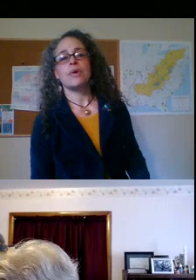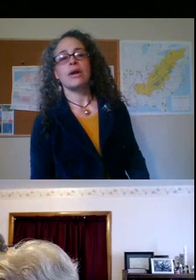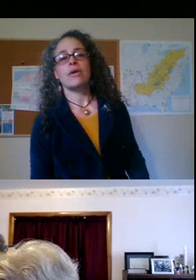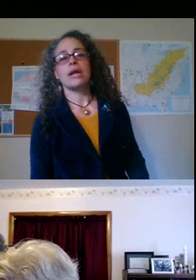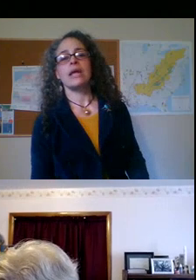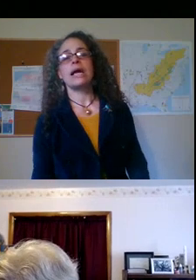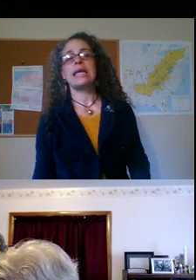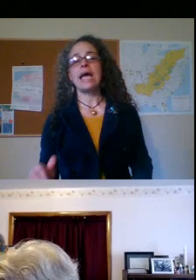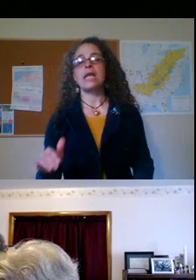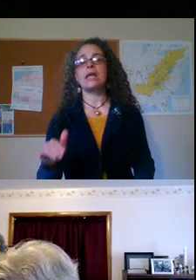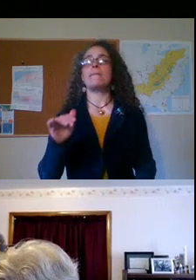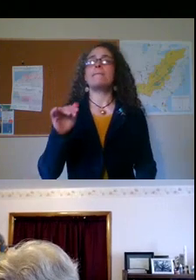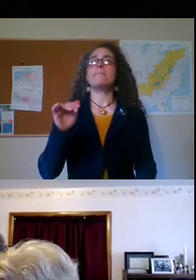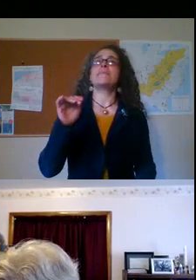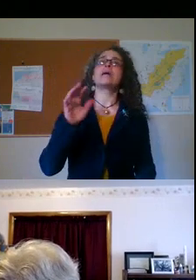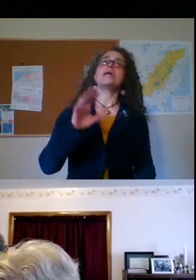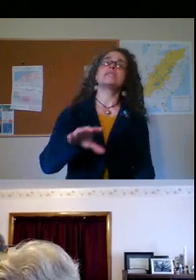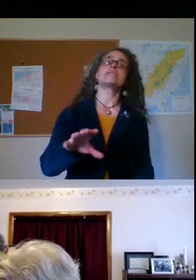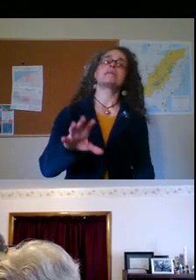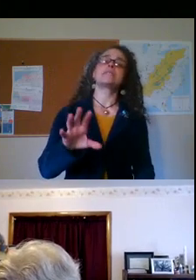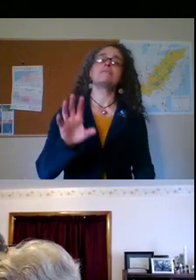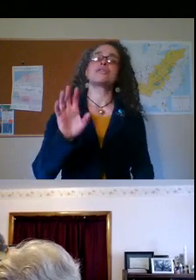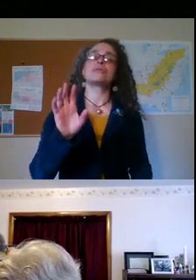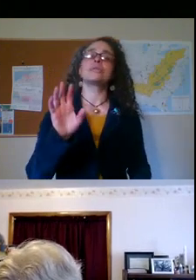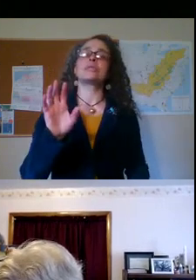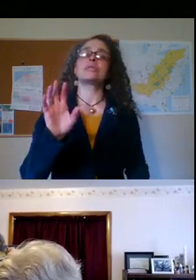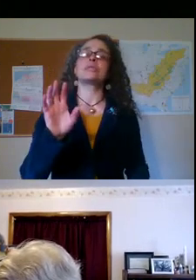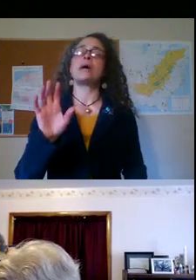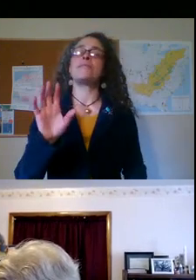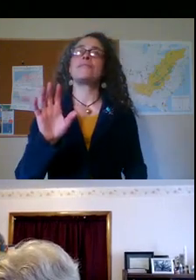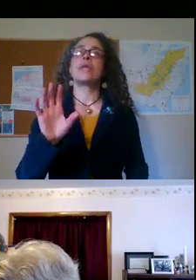That is a priority. Again, because sometimes